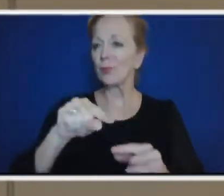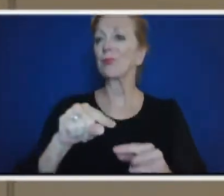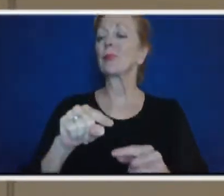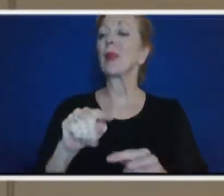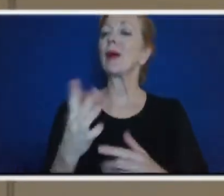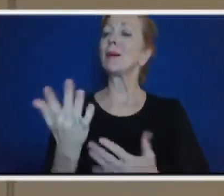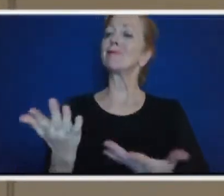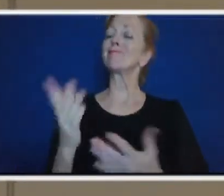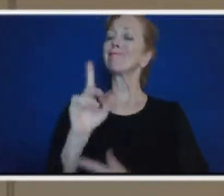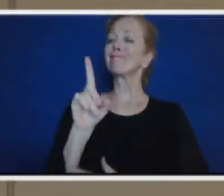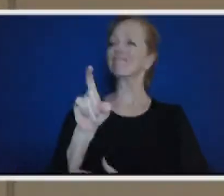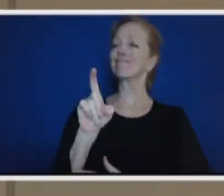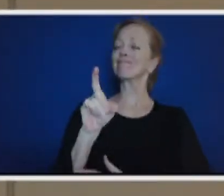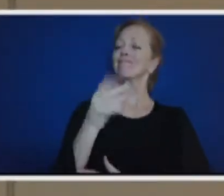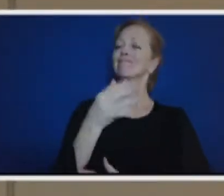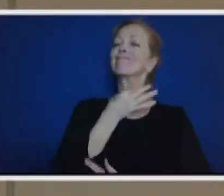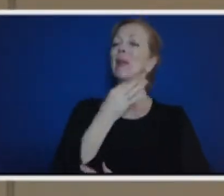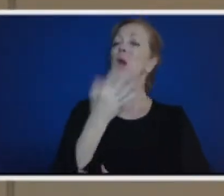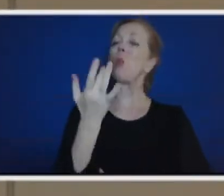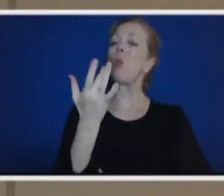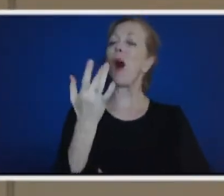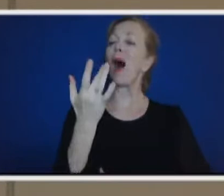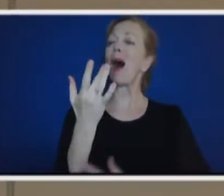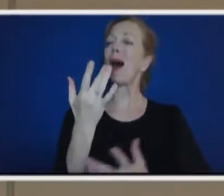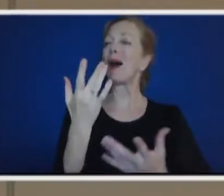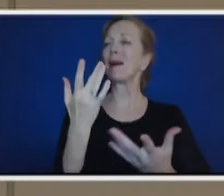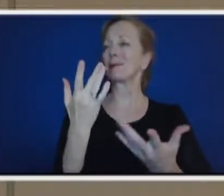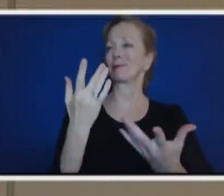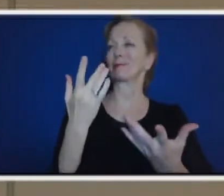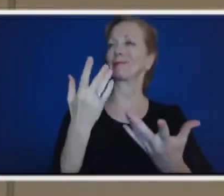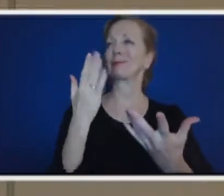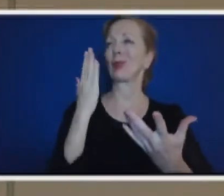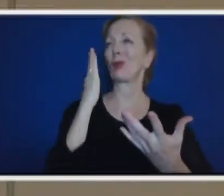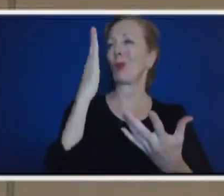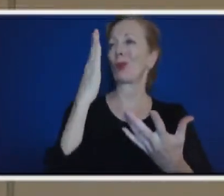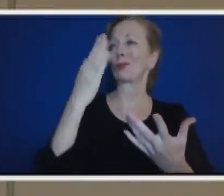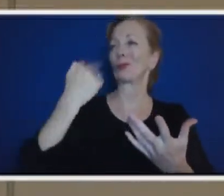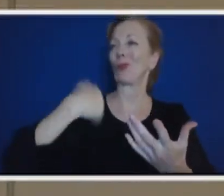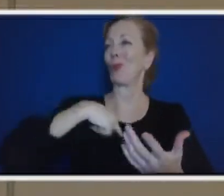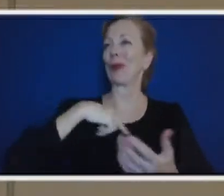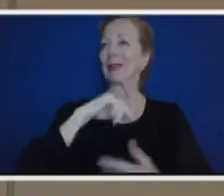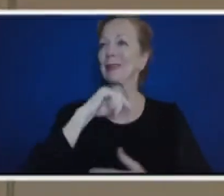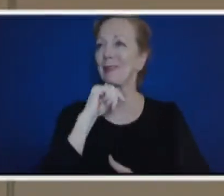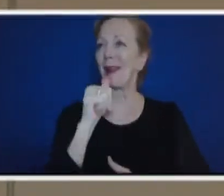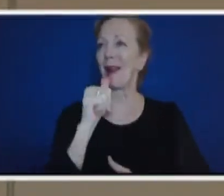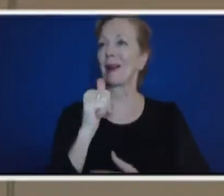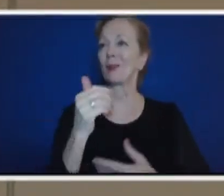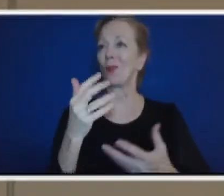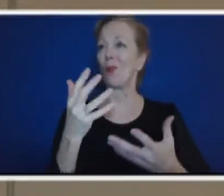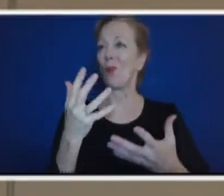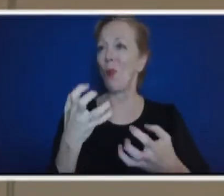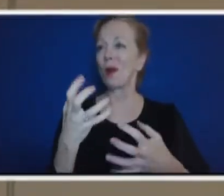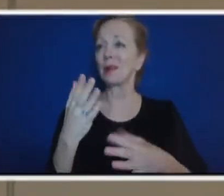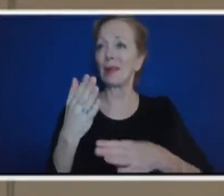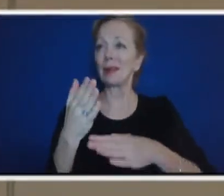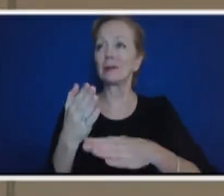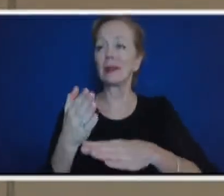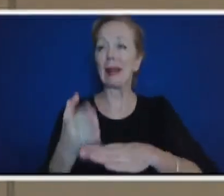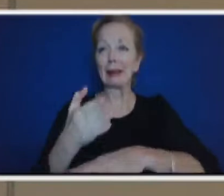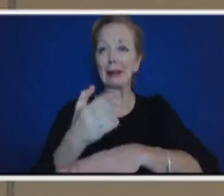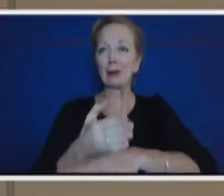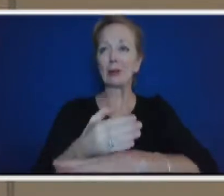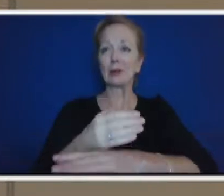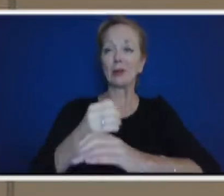Why would we not want the increased protections